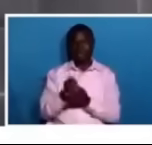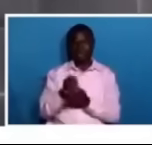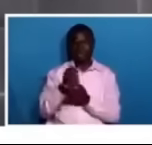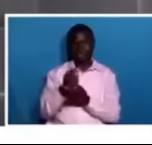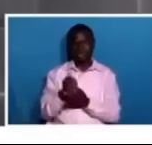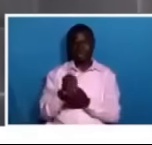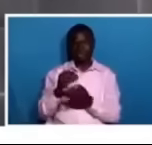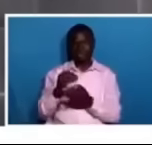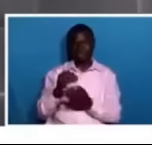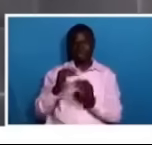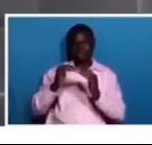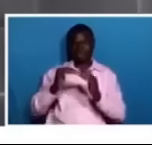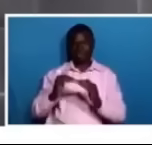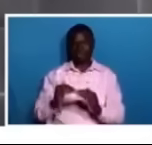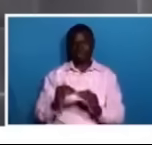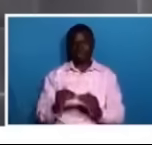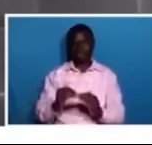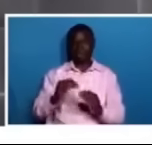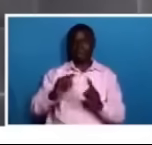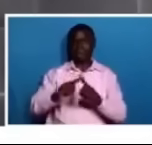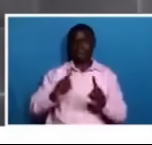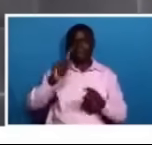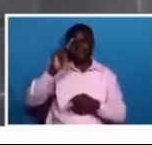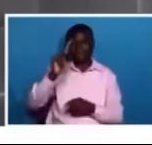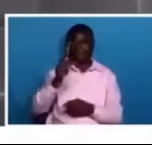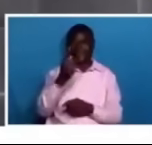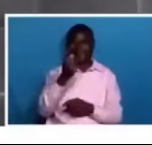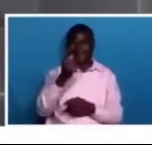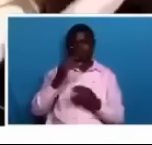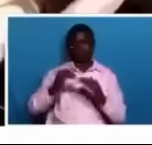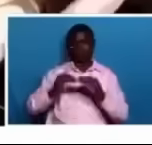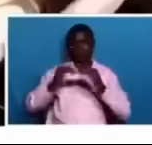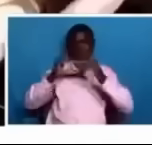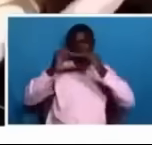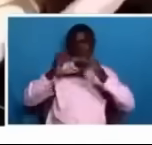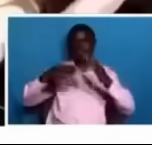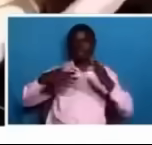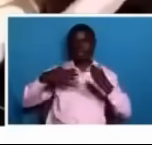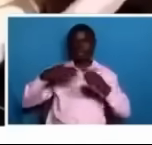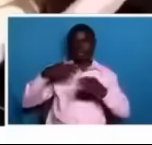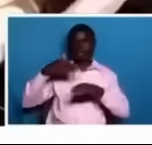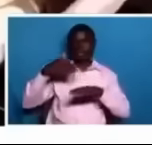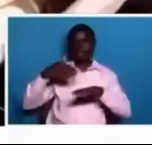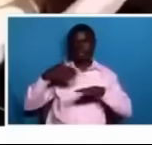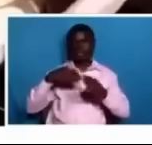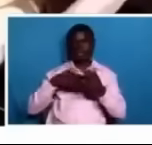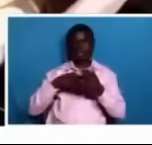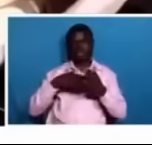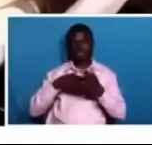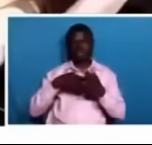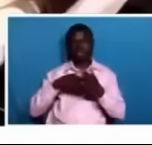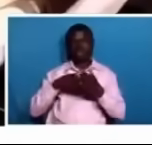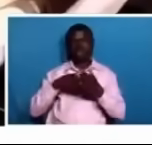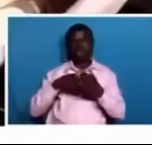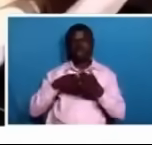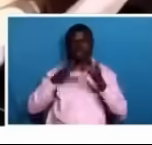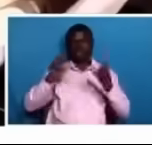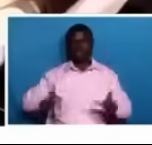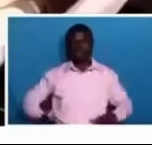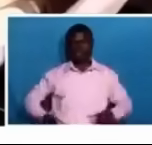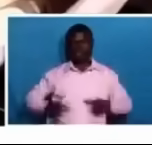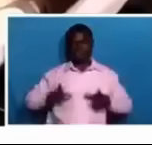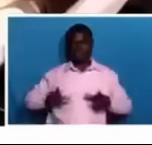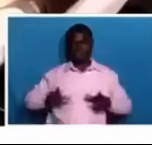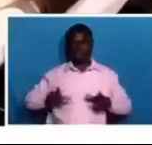higher, affecting the lives of the poor Kenyans. Most of the public resources